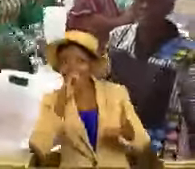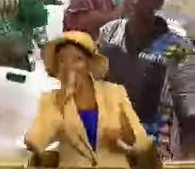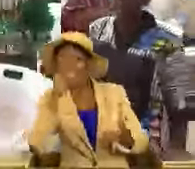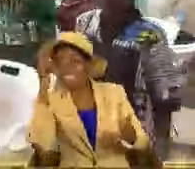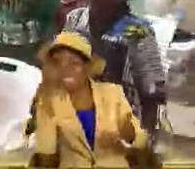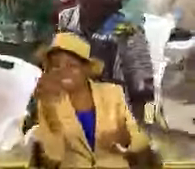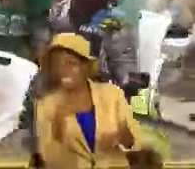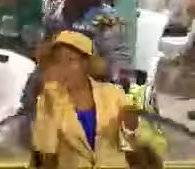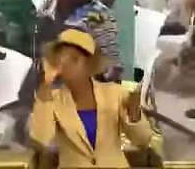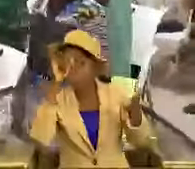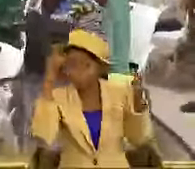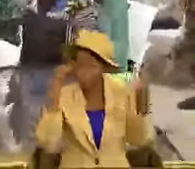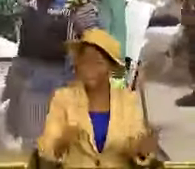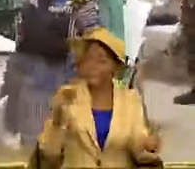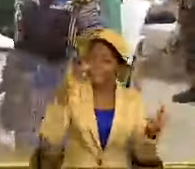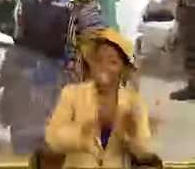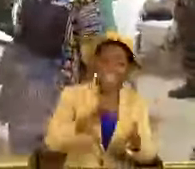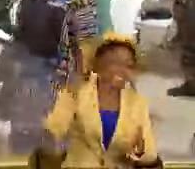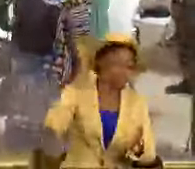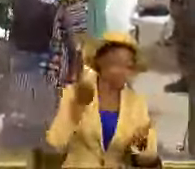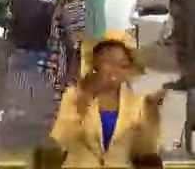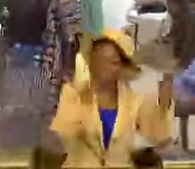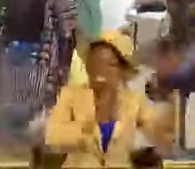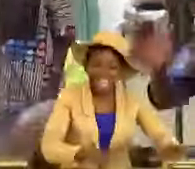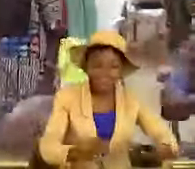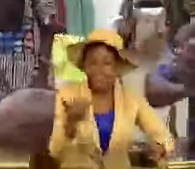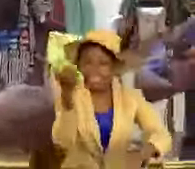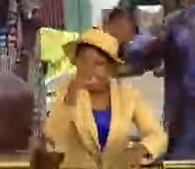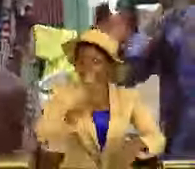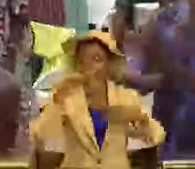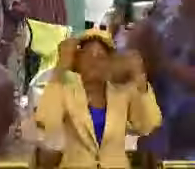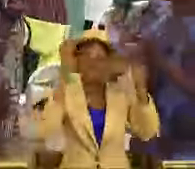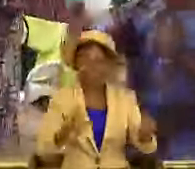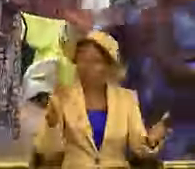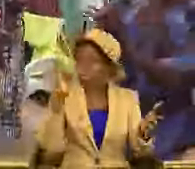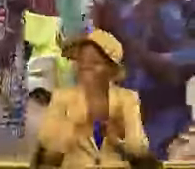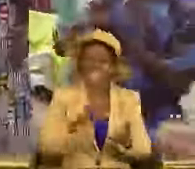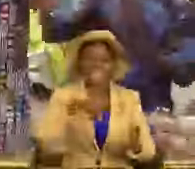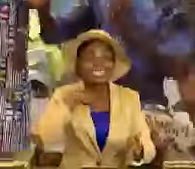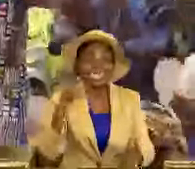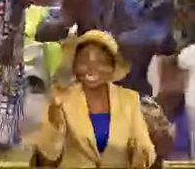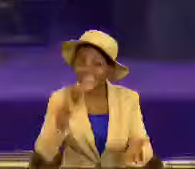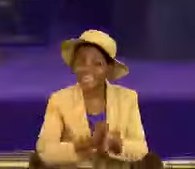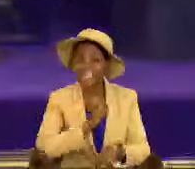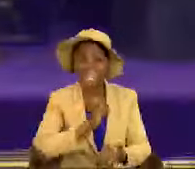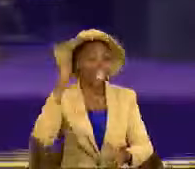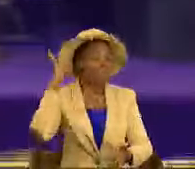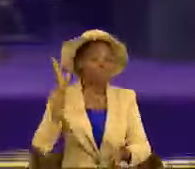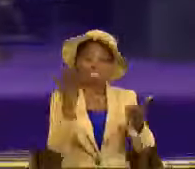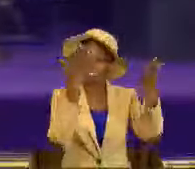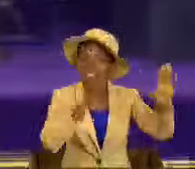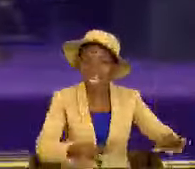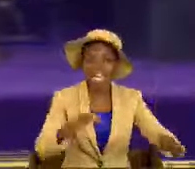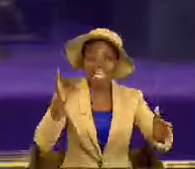any you are praying any